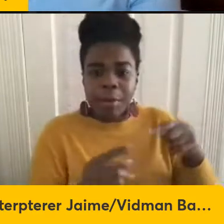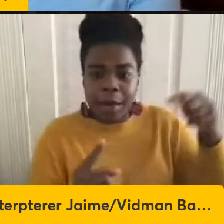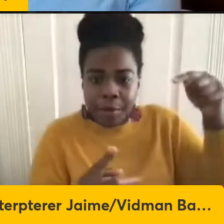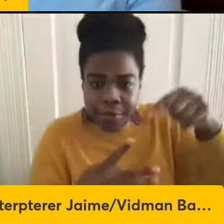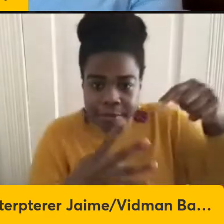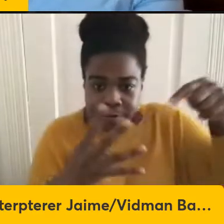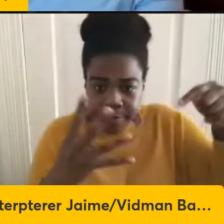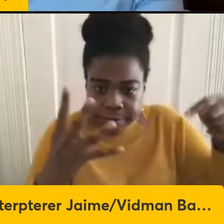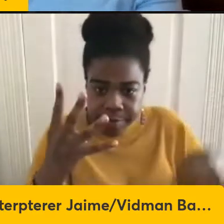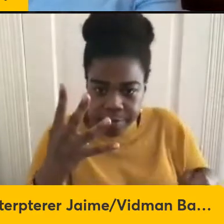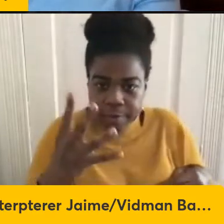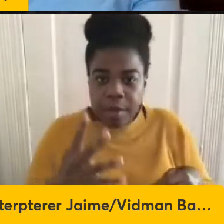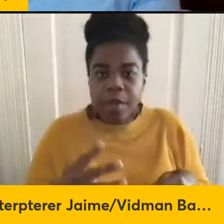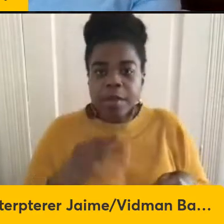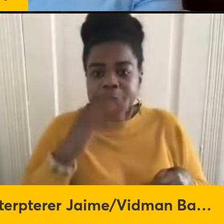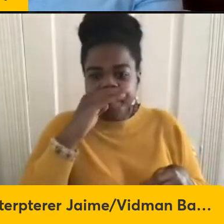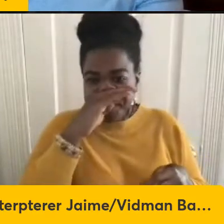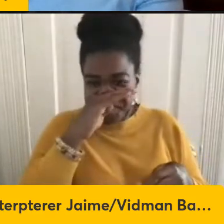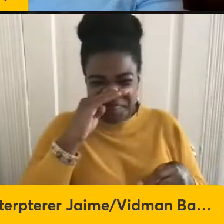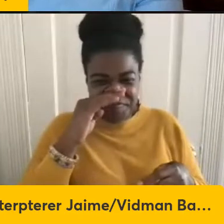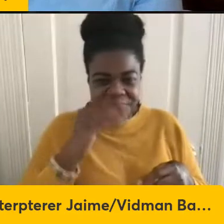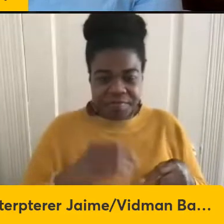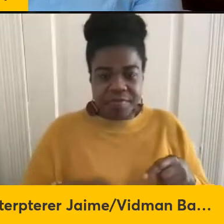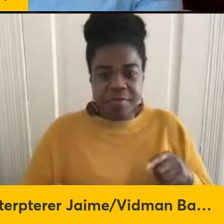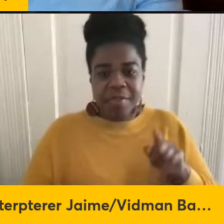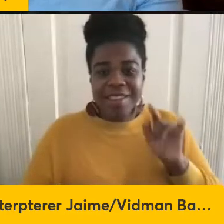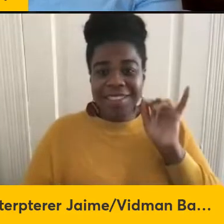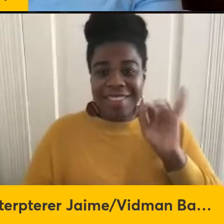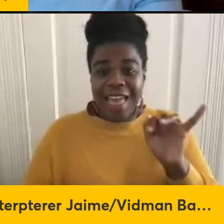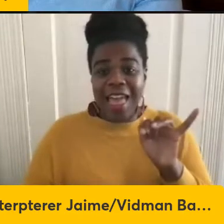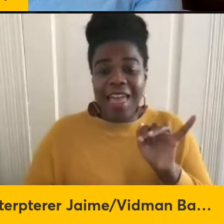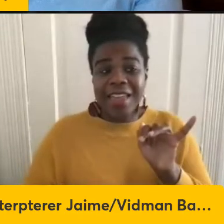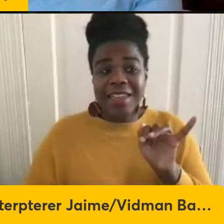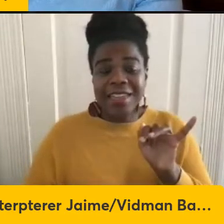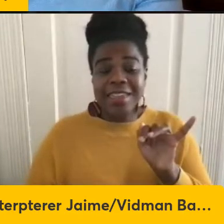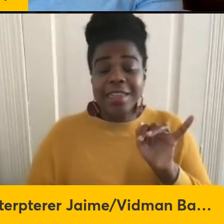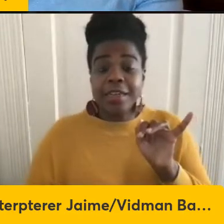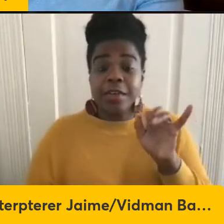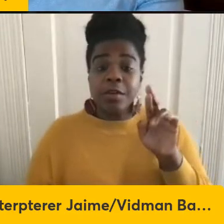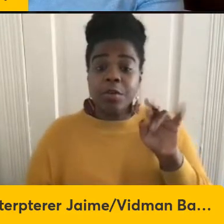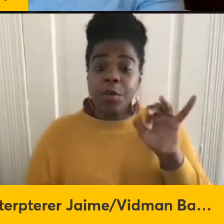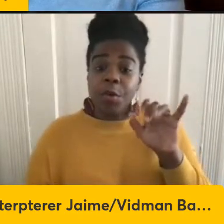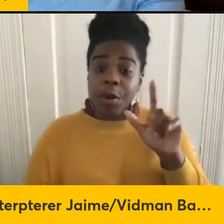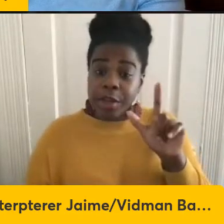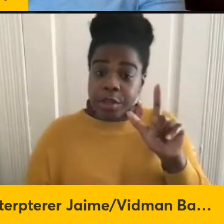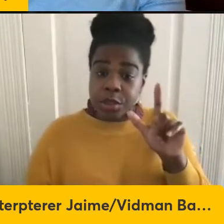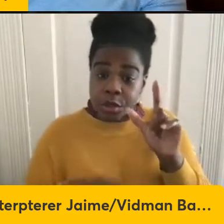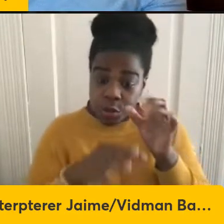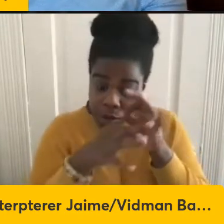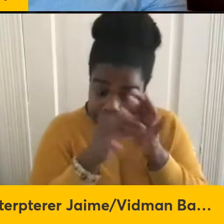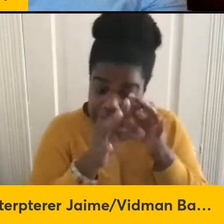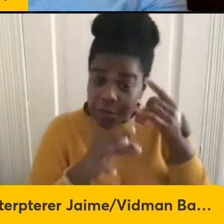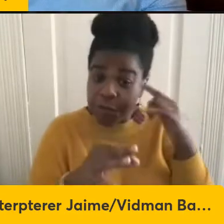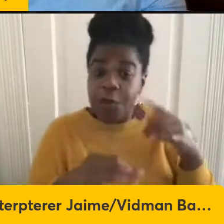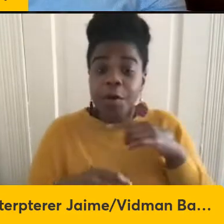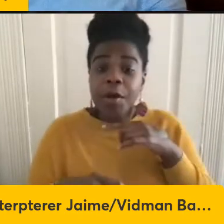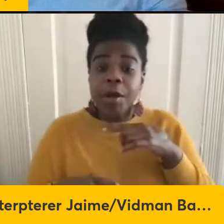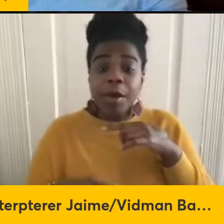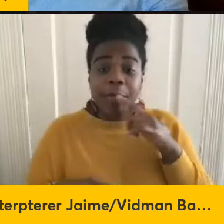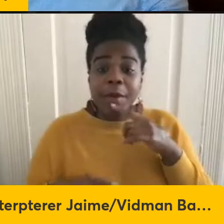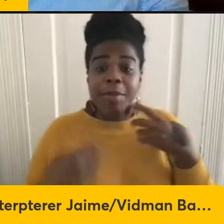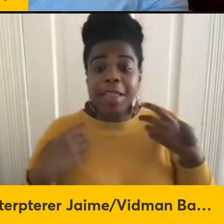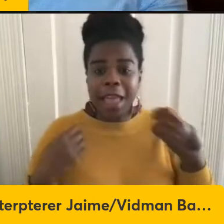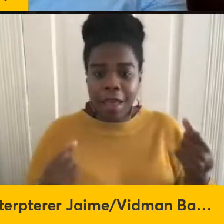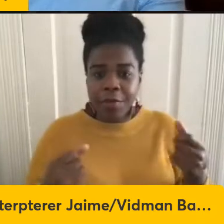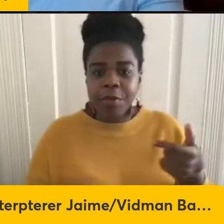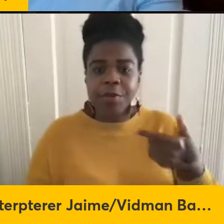we've not really had that kind of racial lens as a, you know, public health or